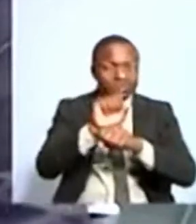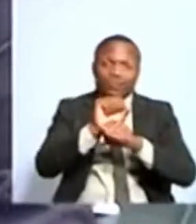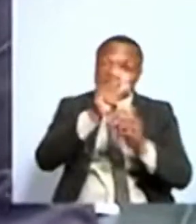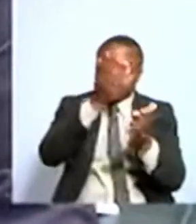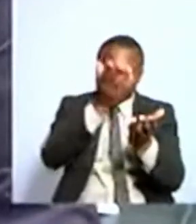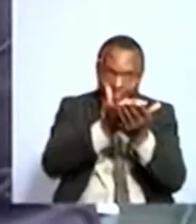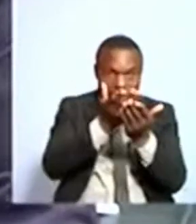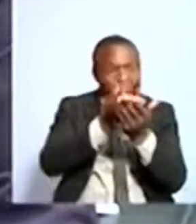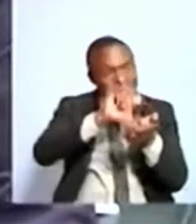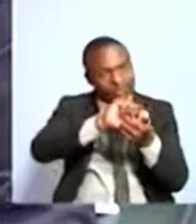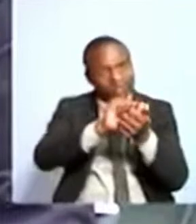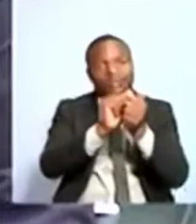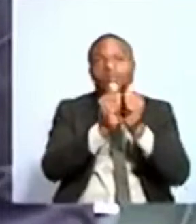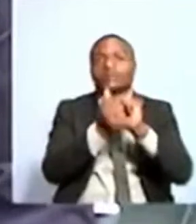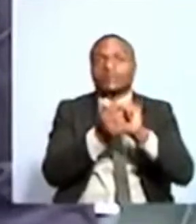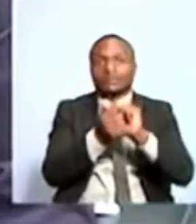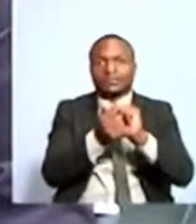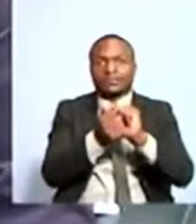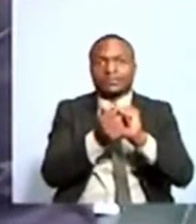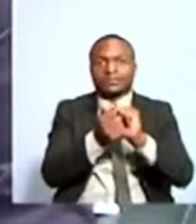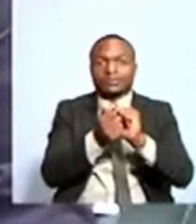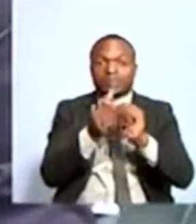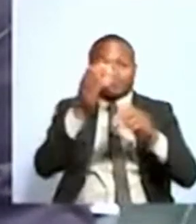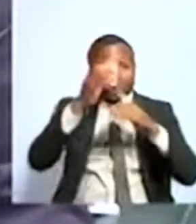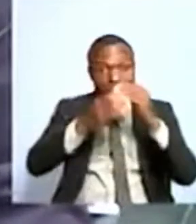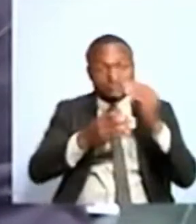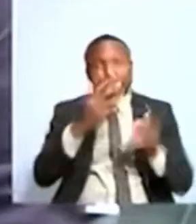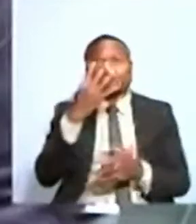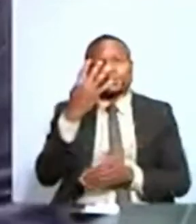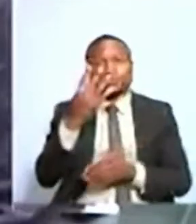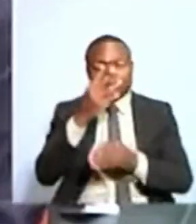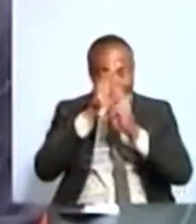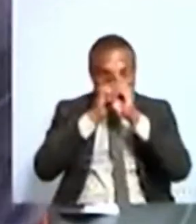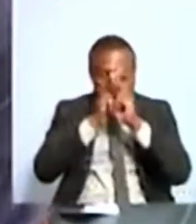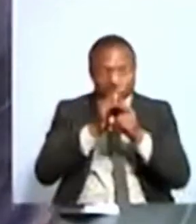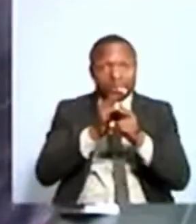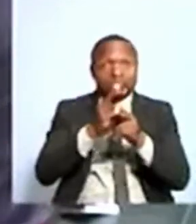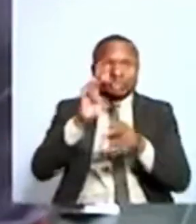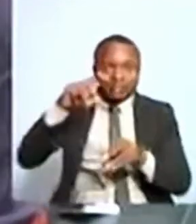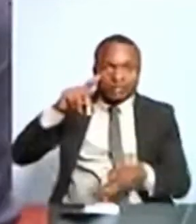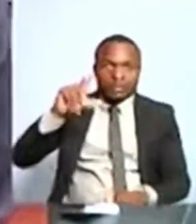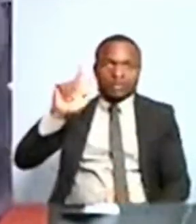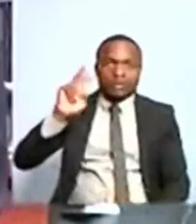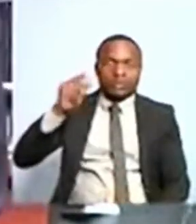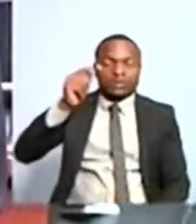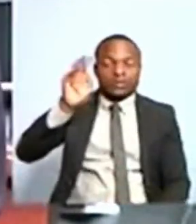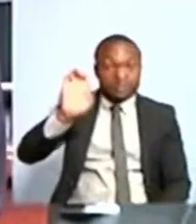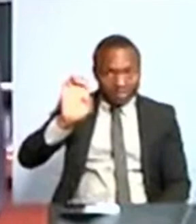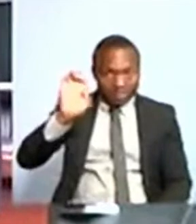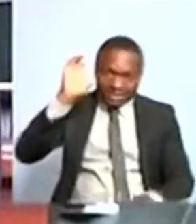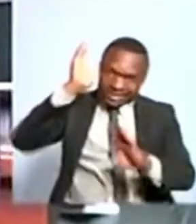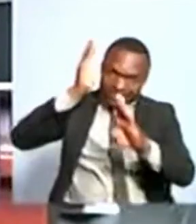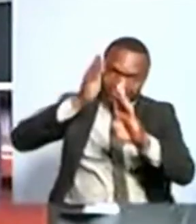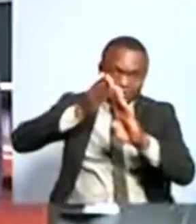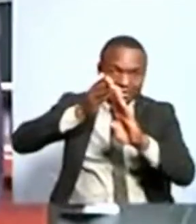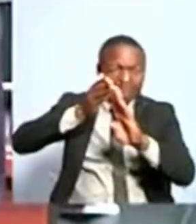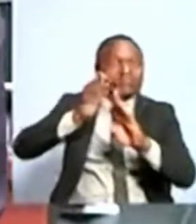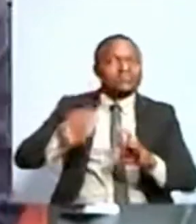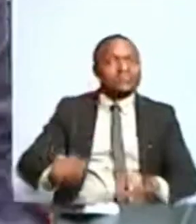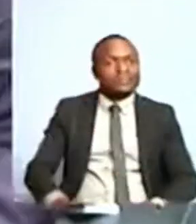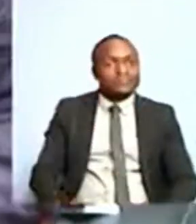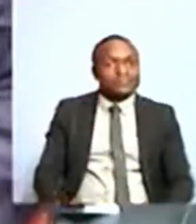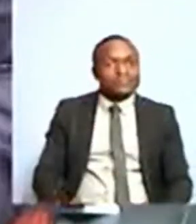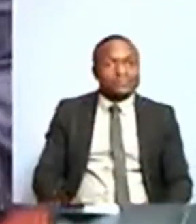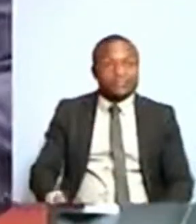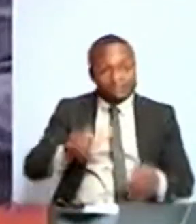proposed amendments to clause 4 by the Honorable Member for Lunte, and specifically